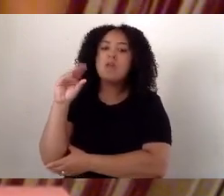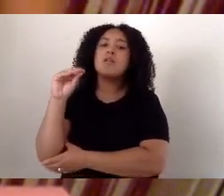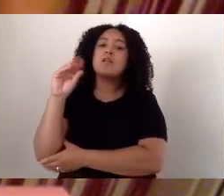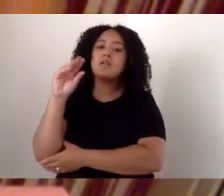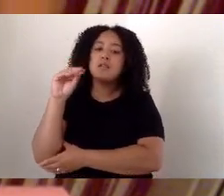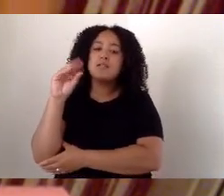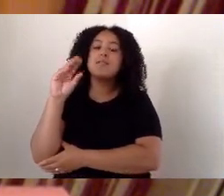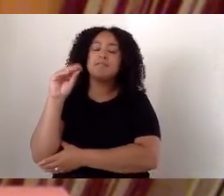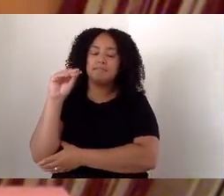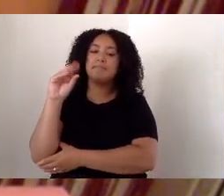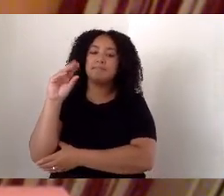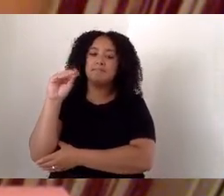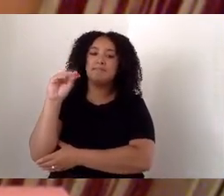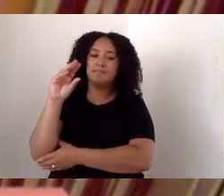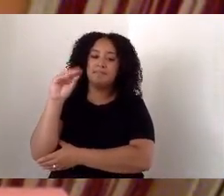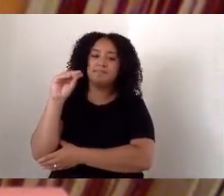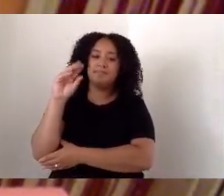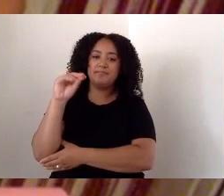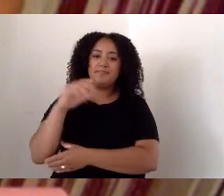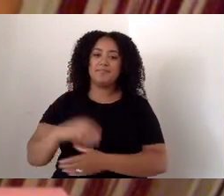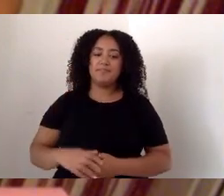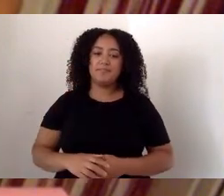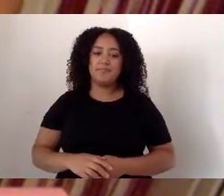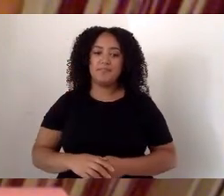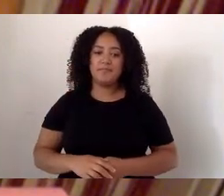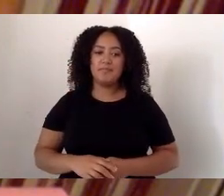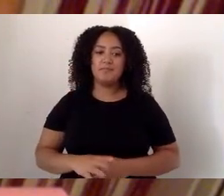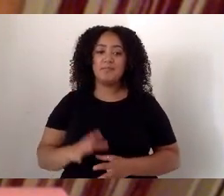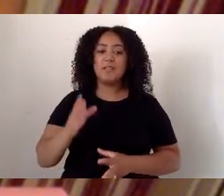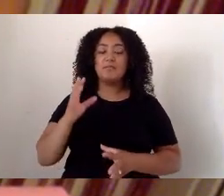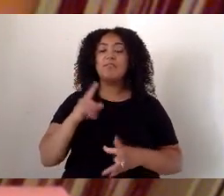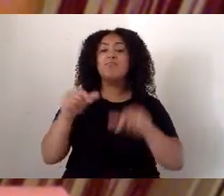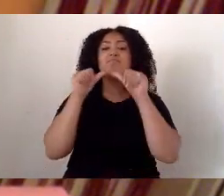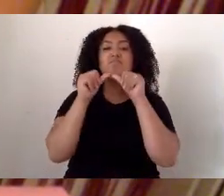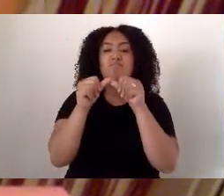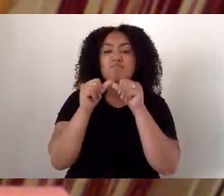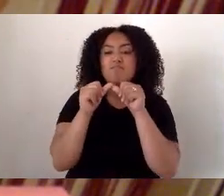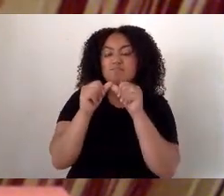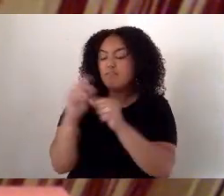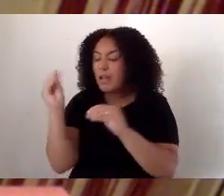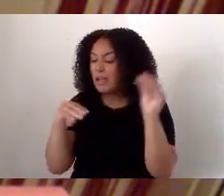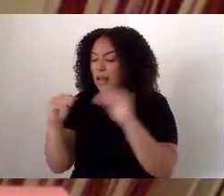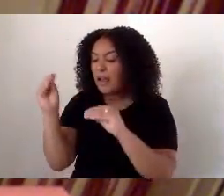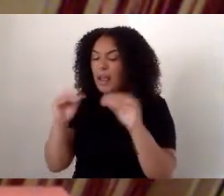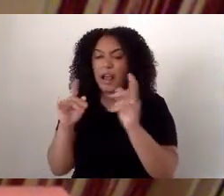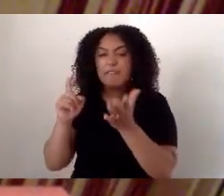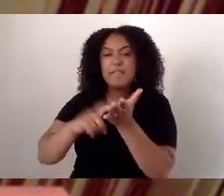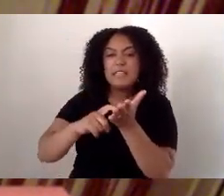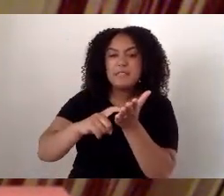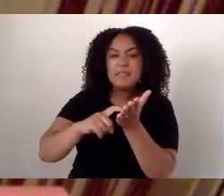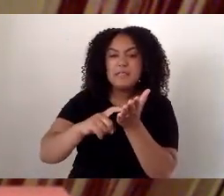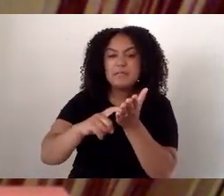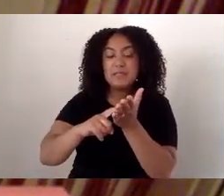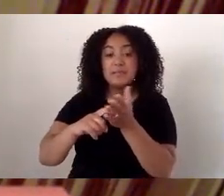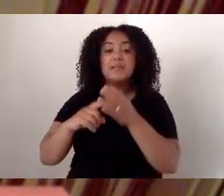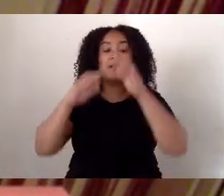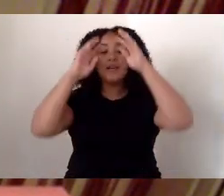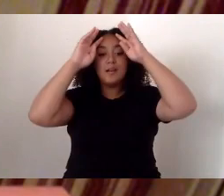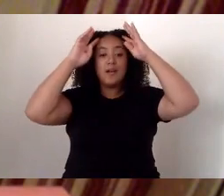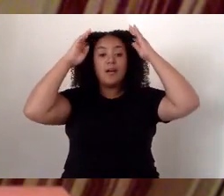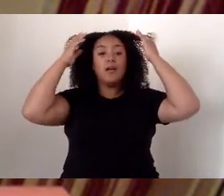Wow. So I'm going to keep on working on this for 1 second, but as we